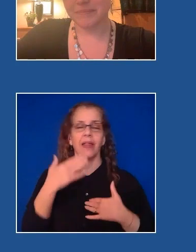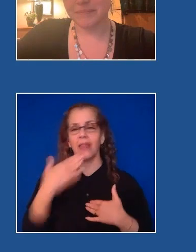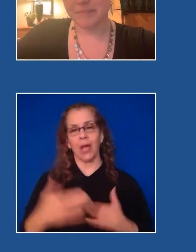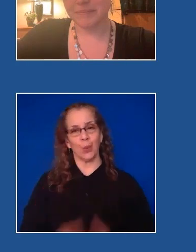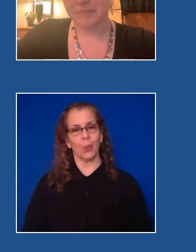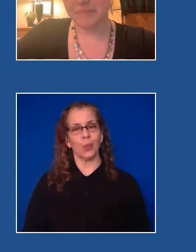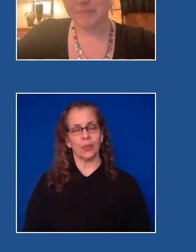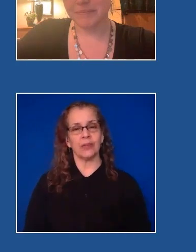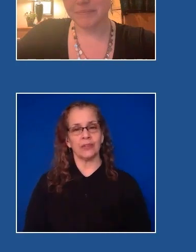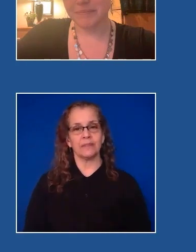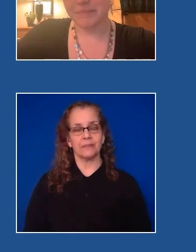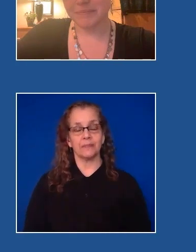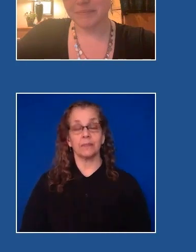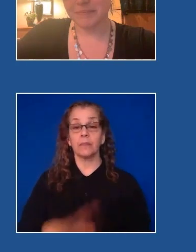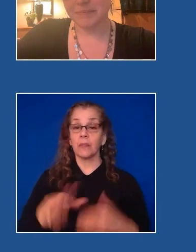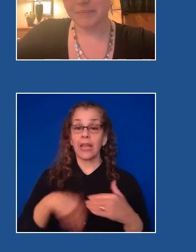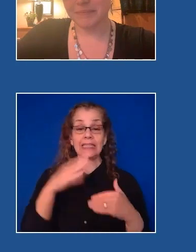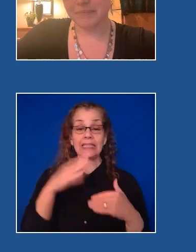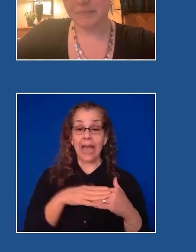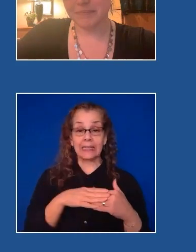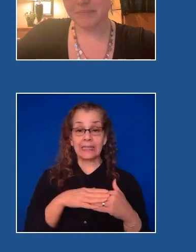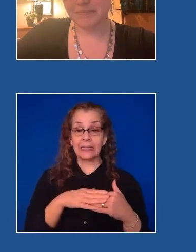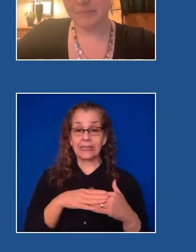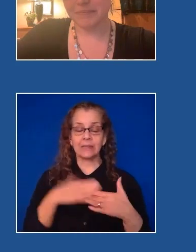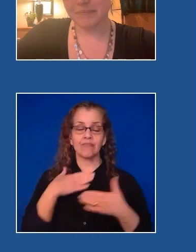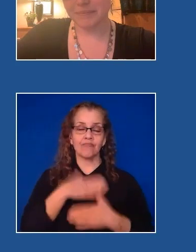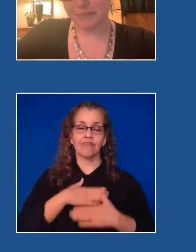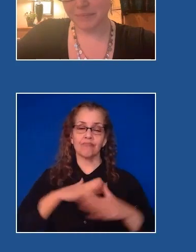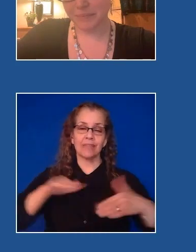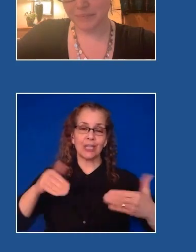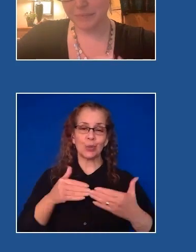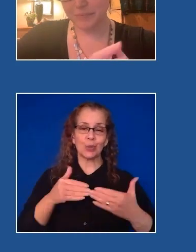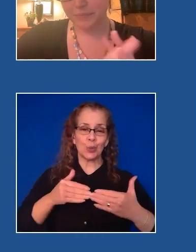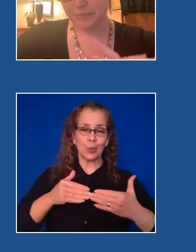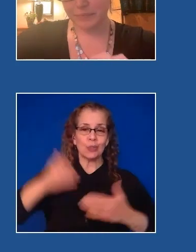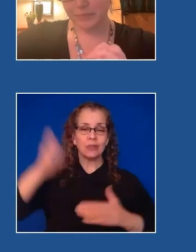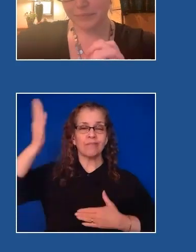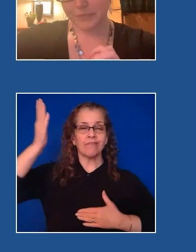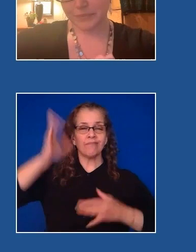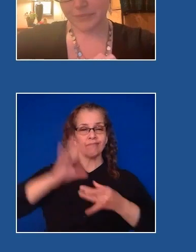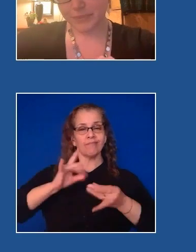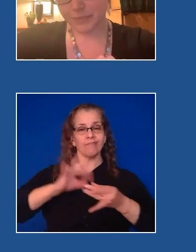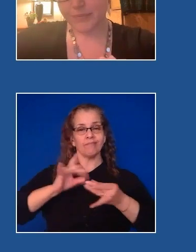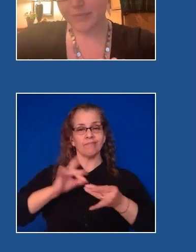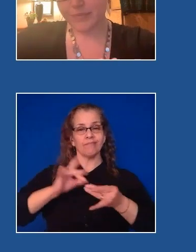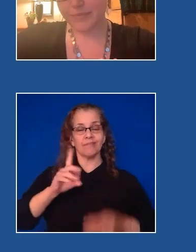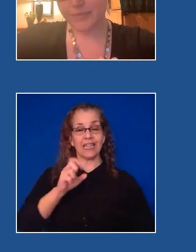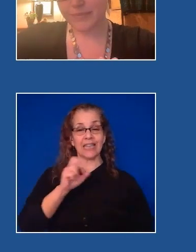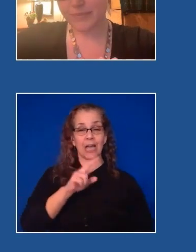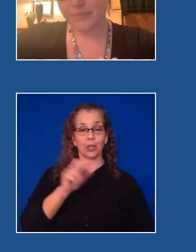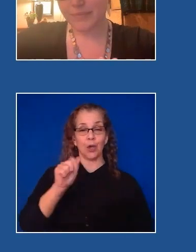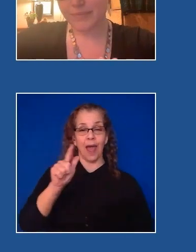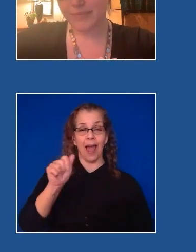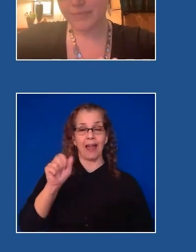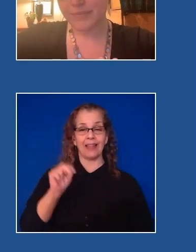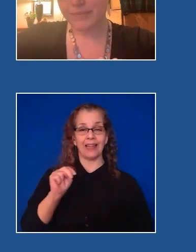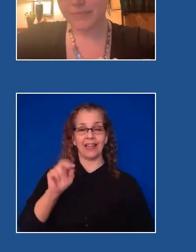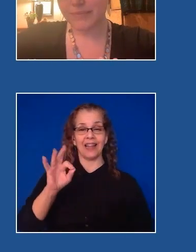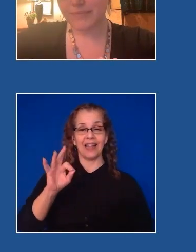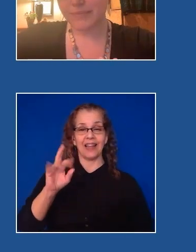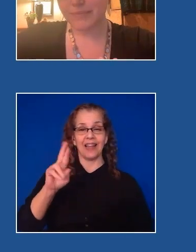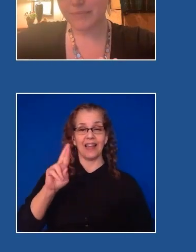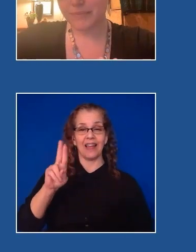So next, it is my greatest pleasure to introduce this year's keynote professional speaker, Dr. Alan Frizzetti. Dr. Frizzetti